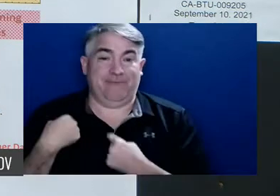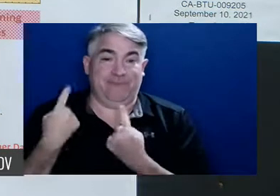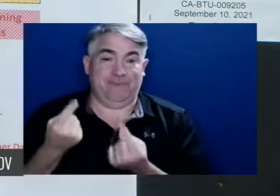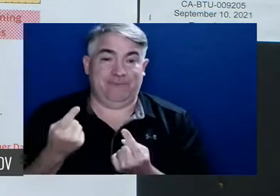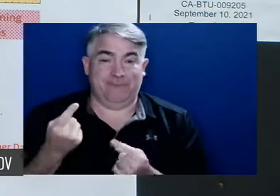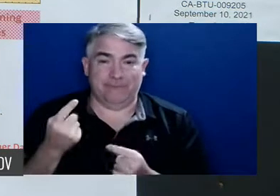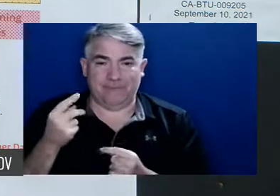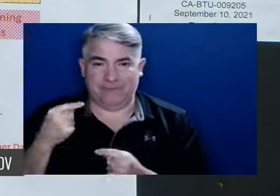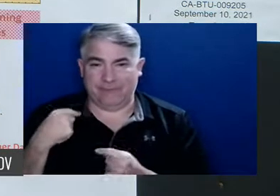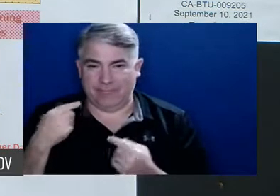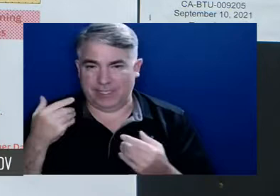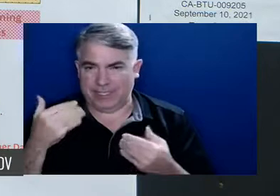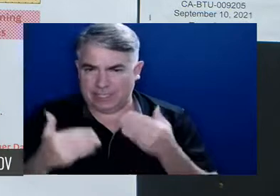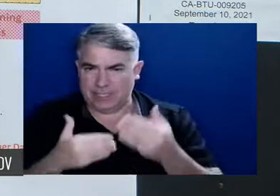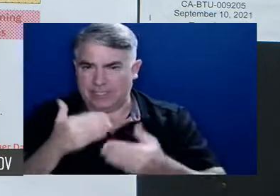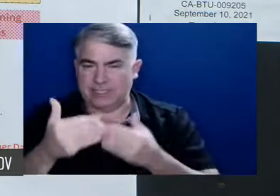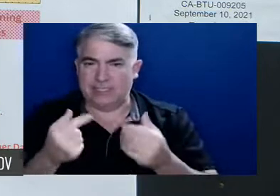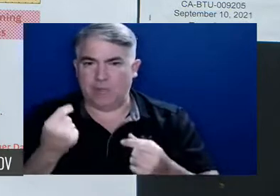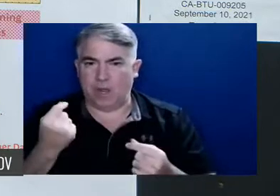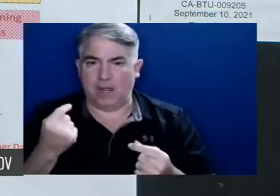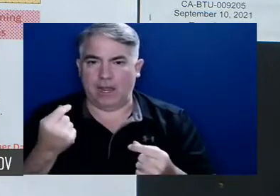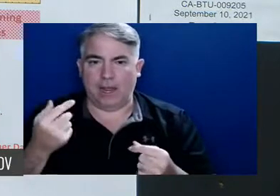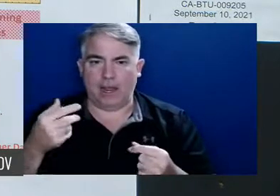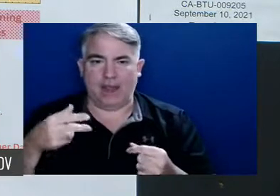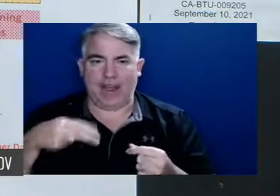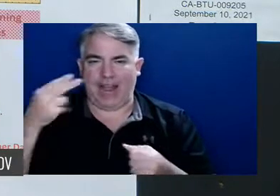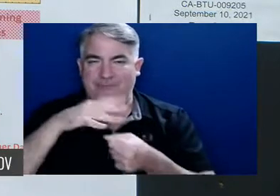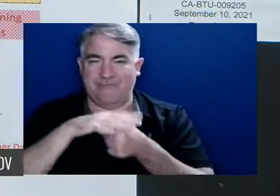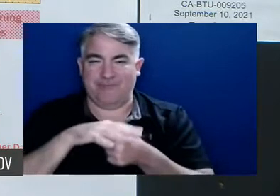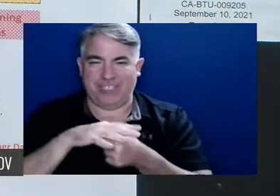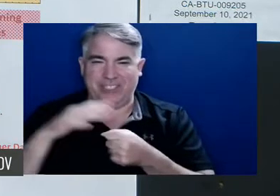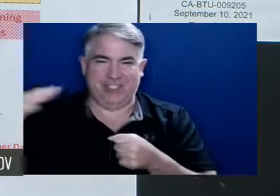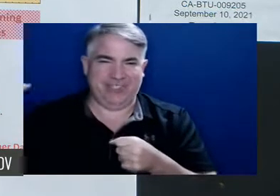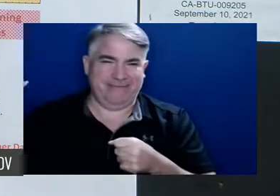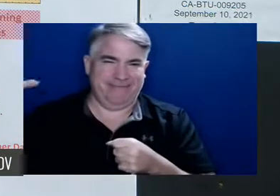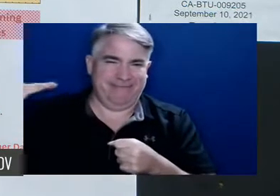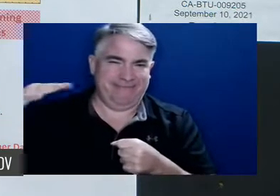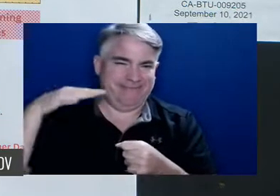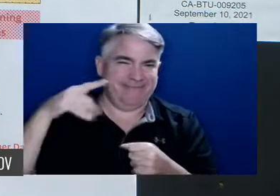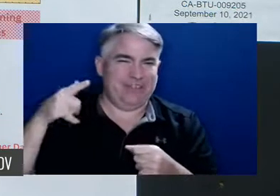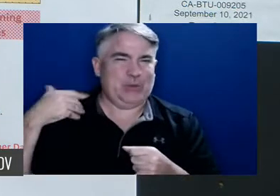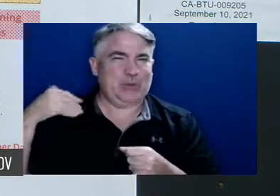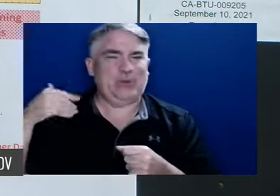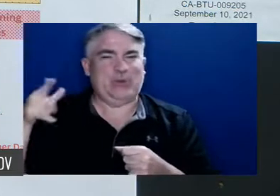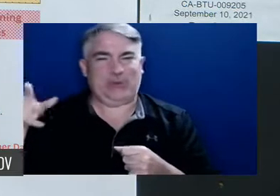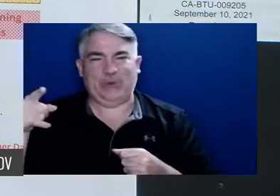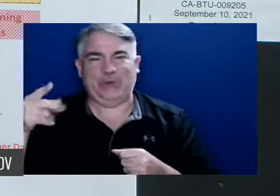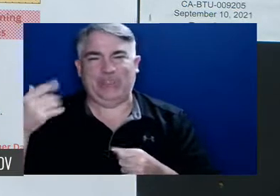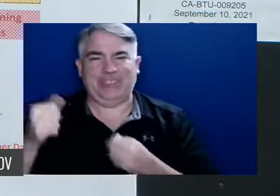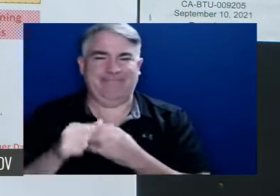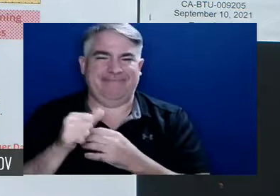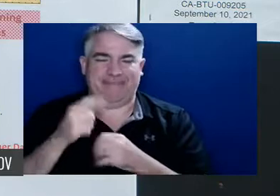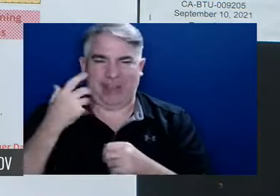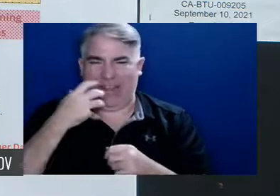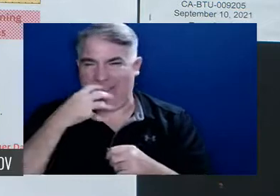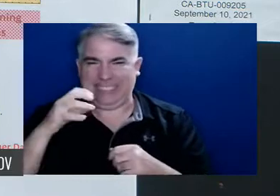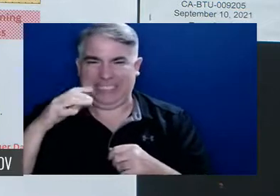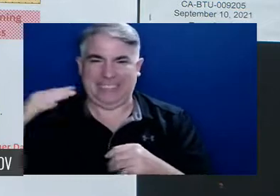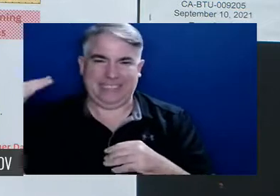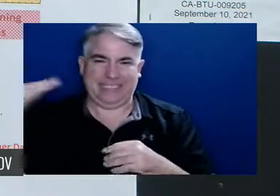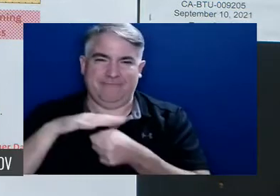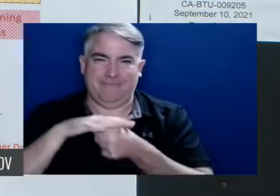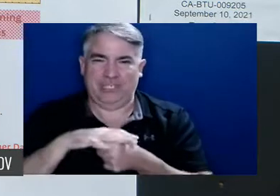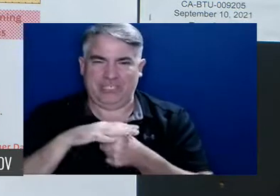ridge of high pressure returning. We're looking for several days in a row now of clear skies. There'll be a gradual warming trend of the